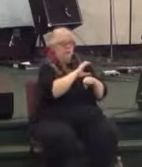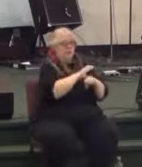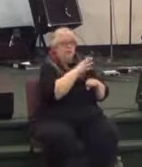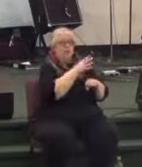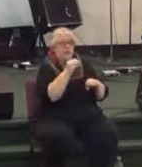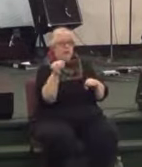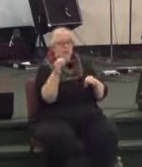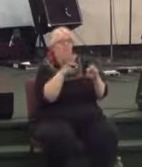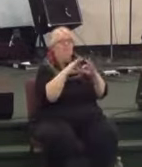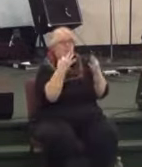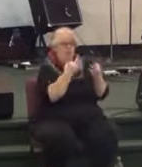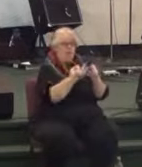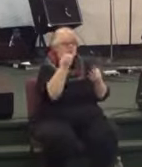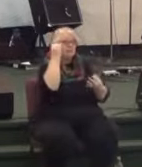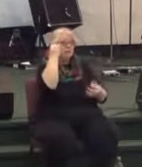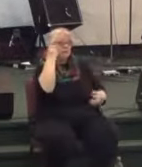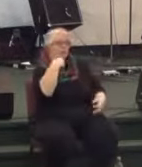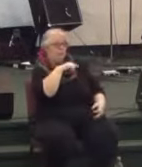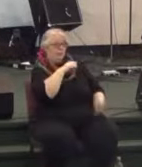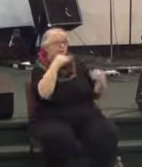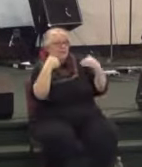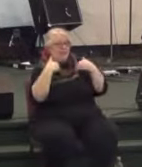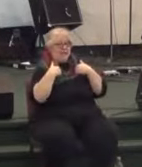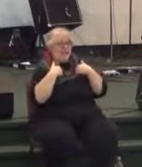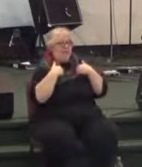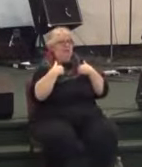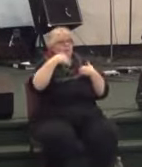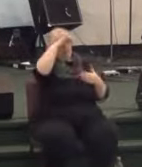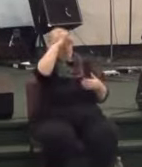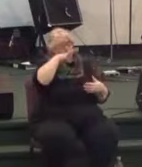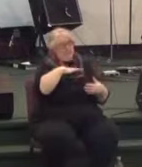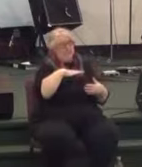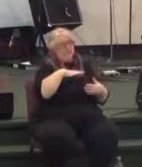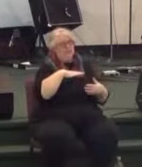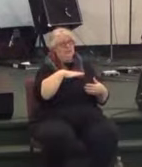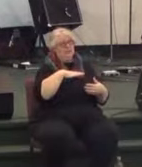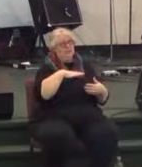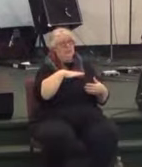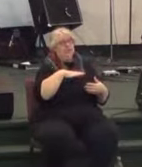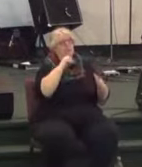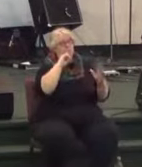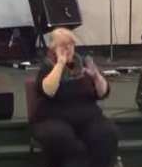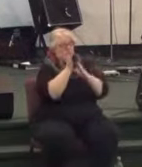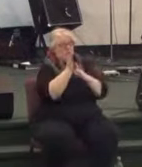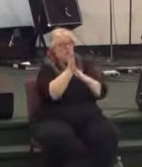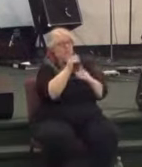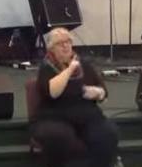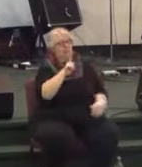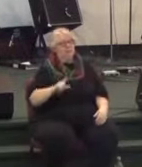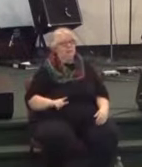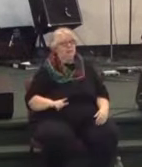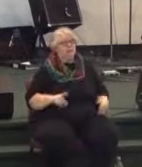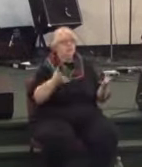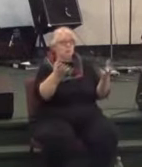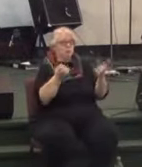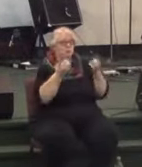men in this mindset of praising the Lord. So I just want to thank Mark